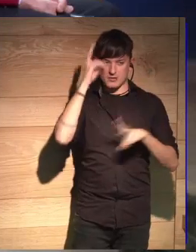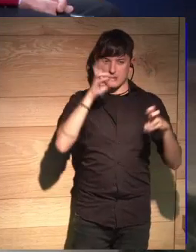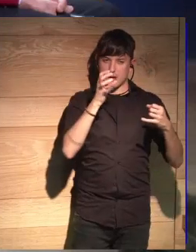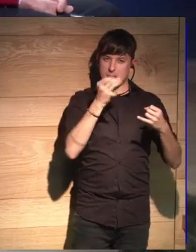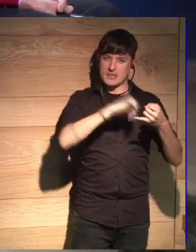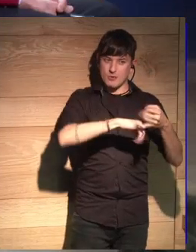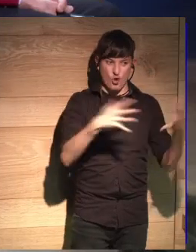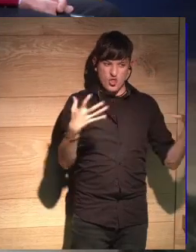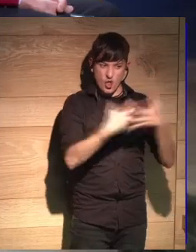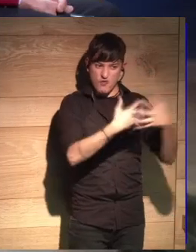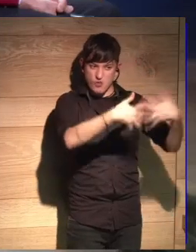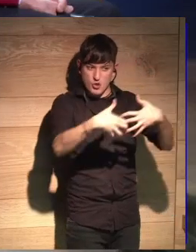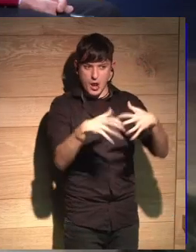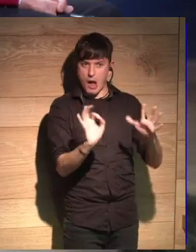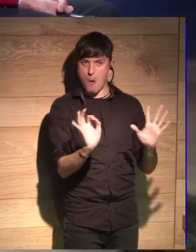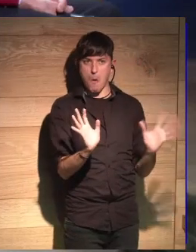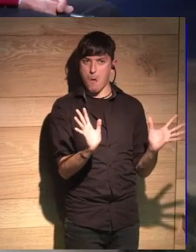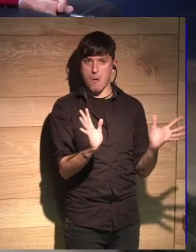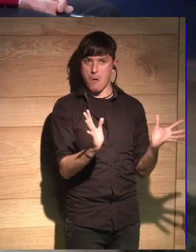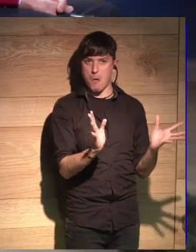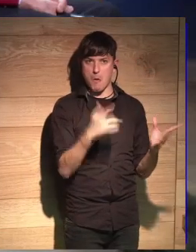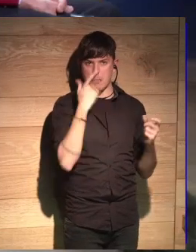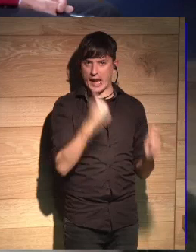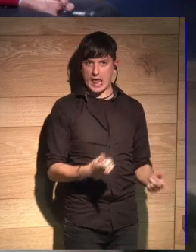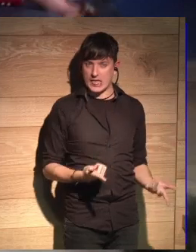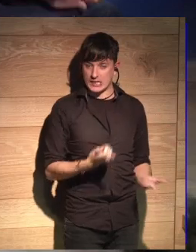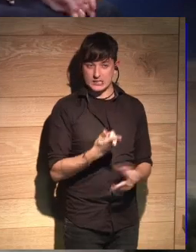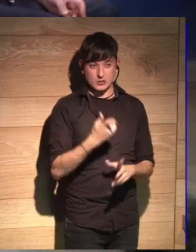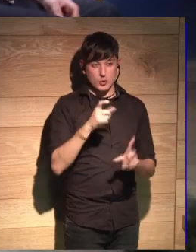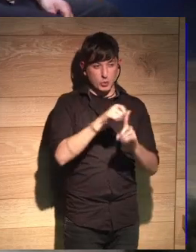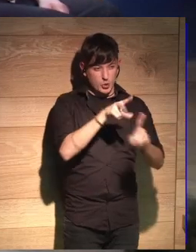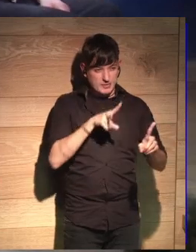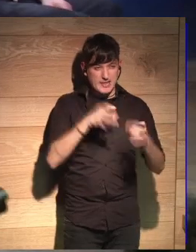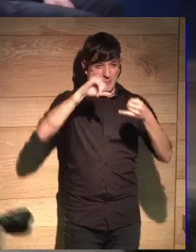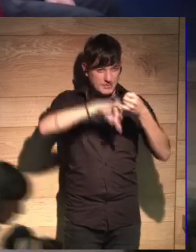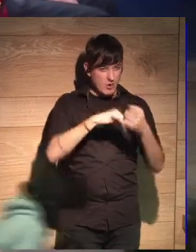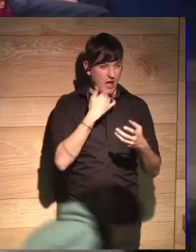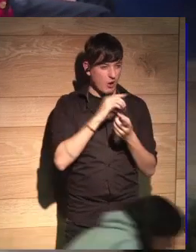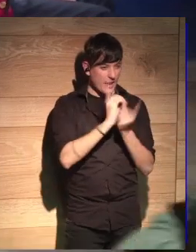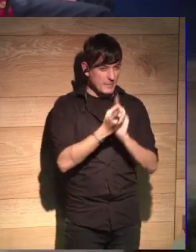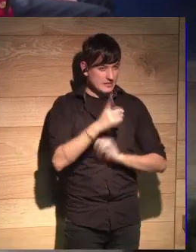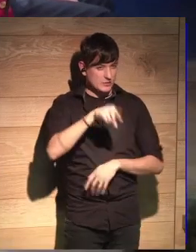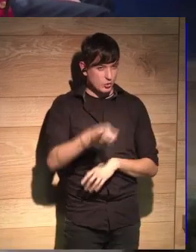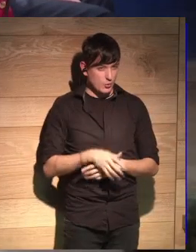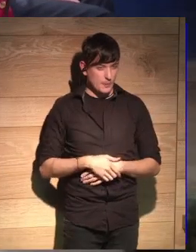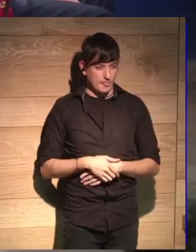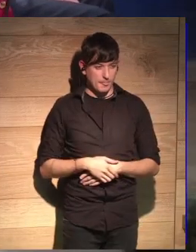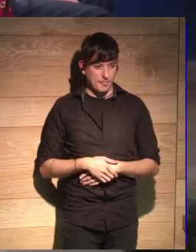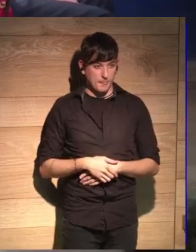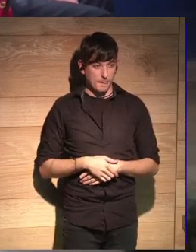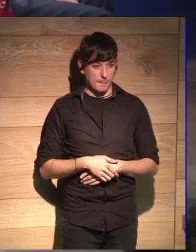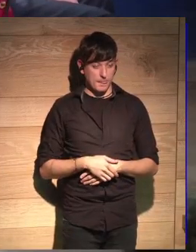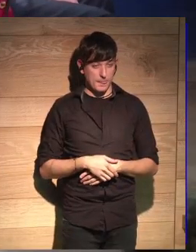is, has your vision on that changed since that book? My vision on happy marriages has